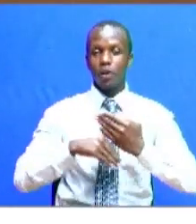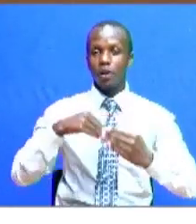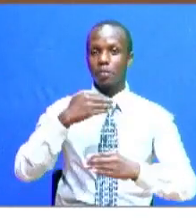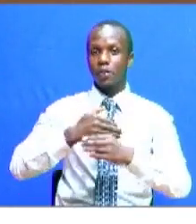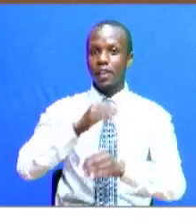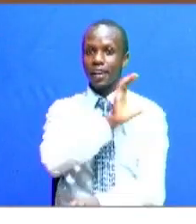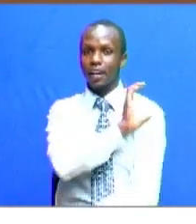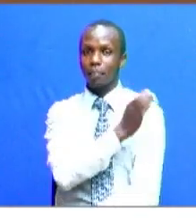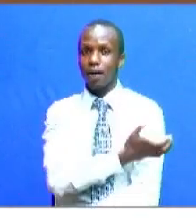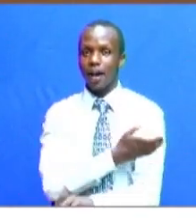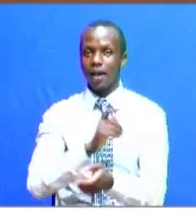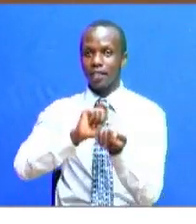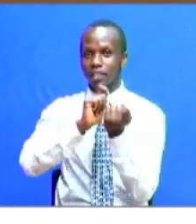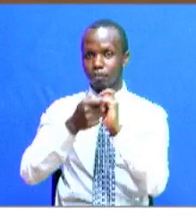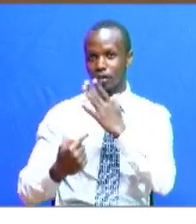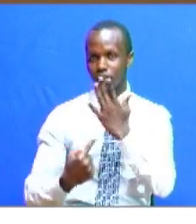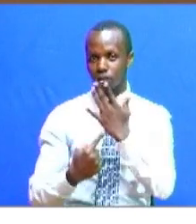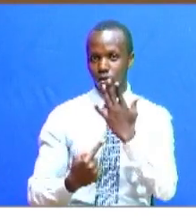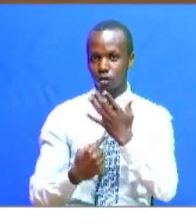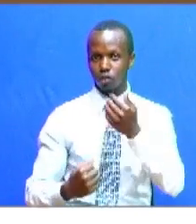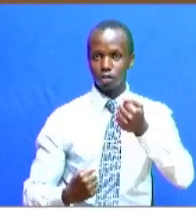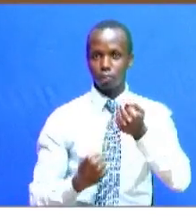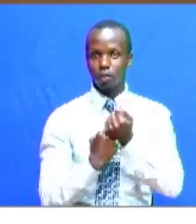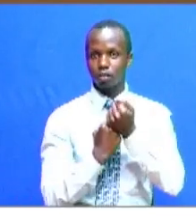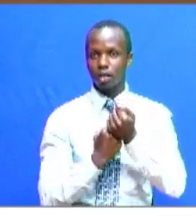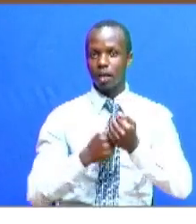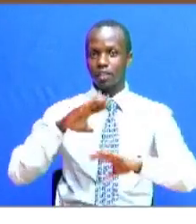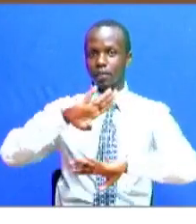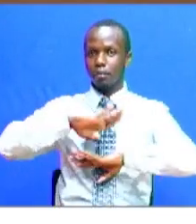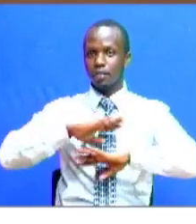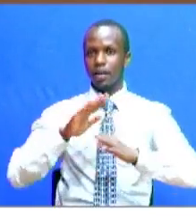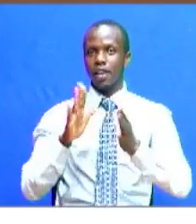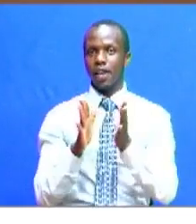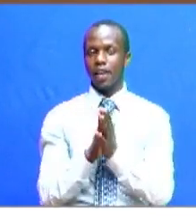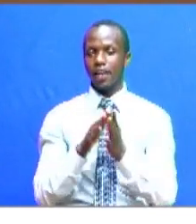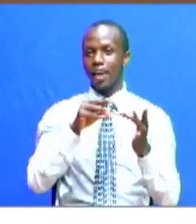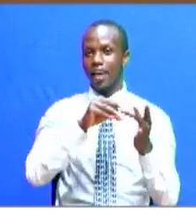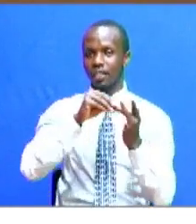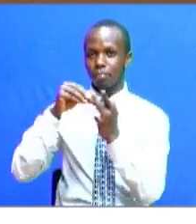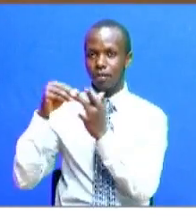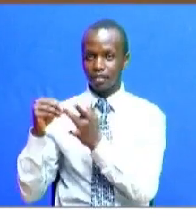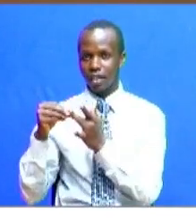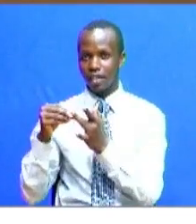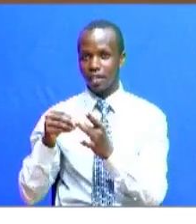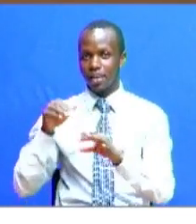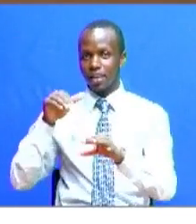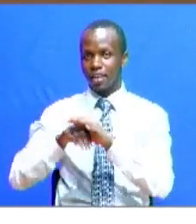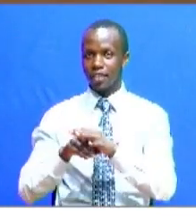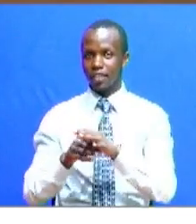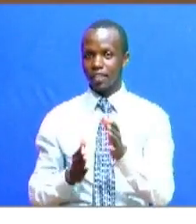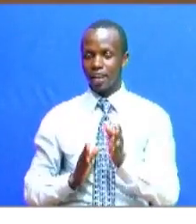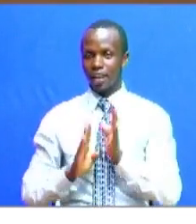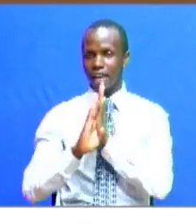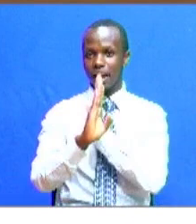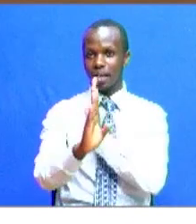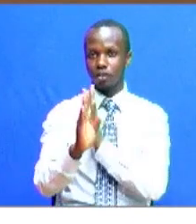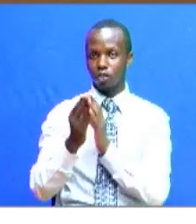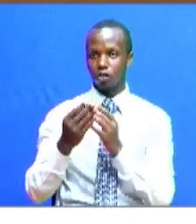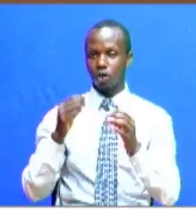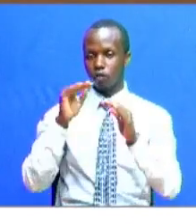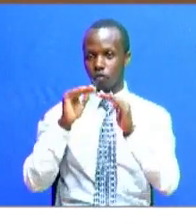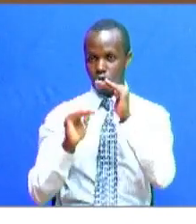and transferring technology to promote sustainability and resilience, especially in the light of escalating threat of